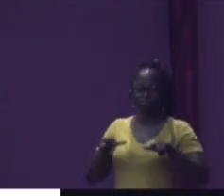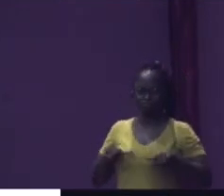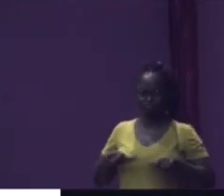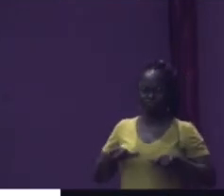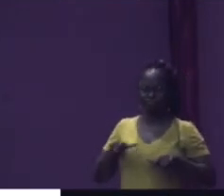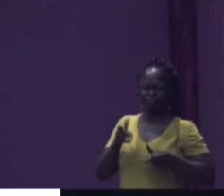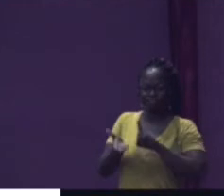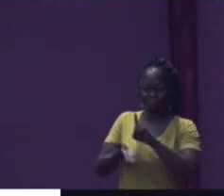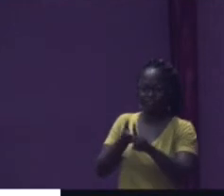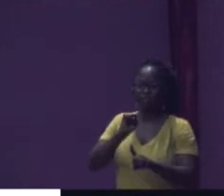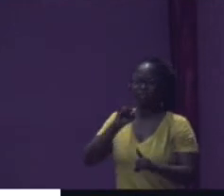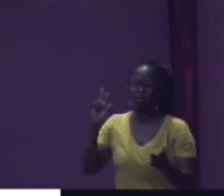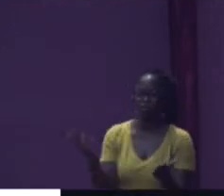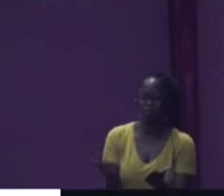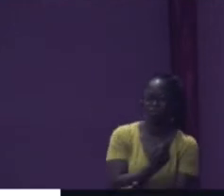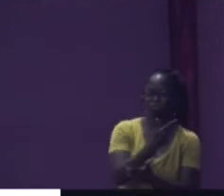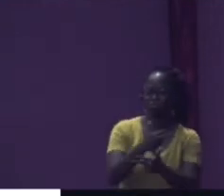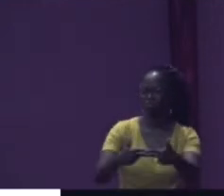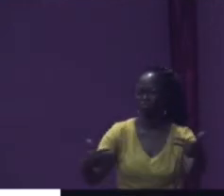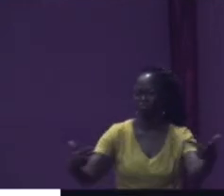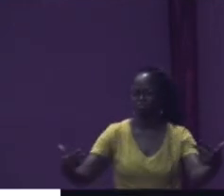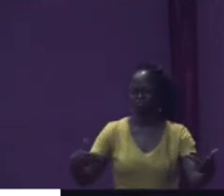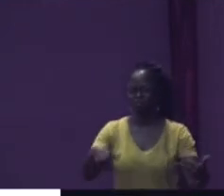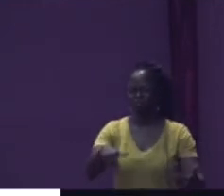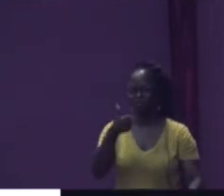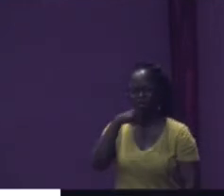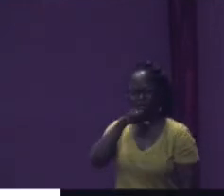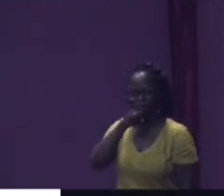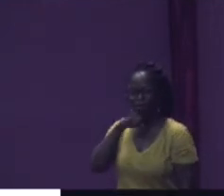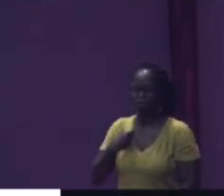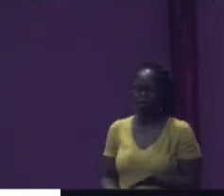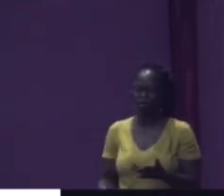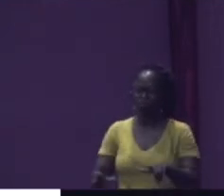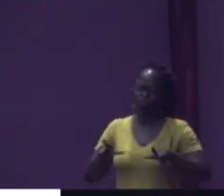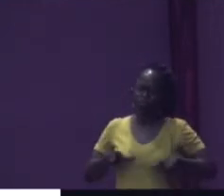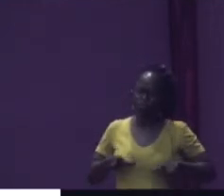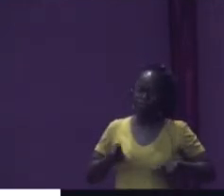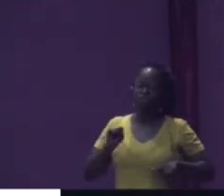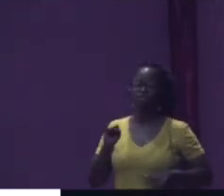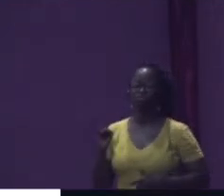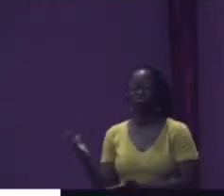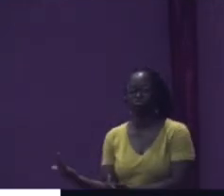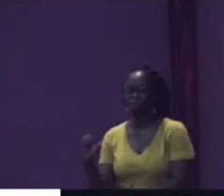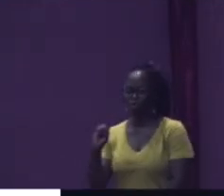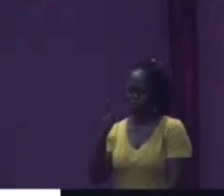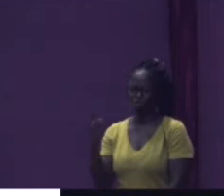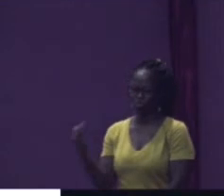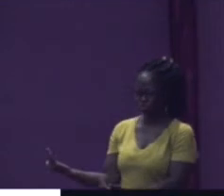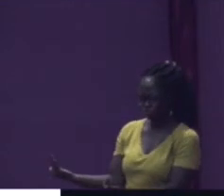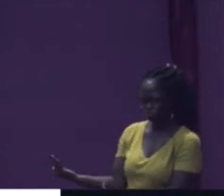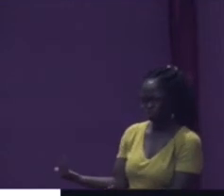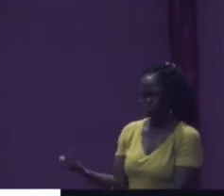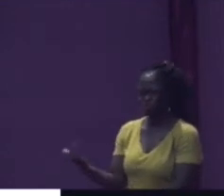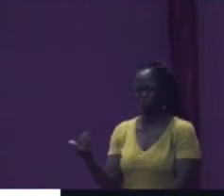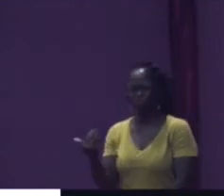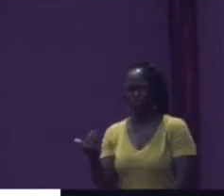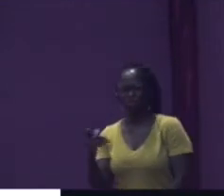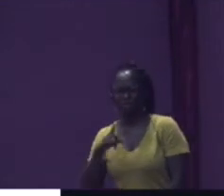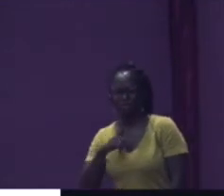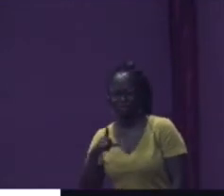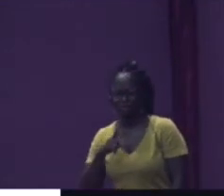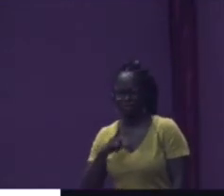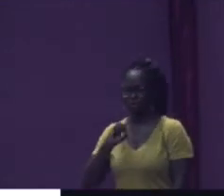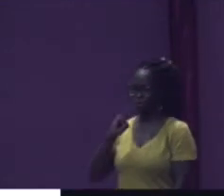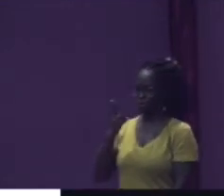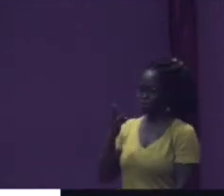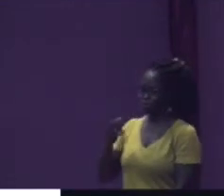young, say 15, or too old, over 35, or has had several children, she